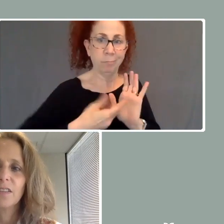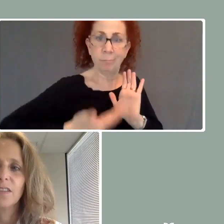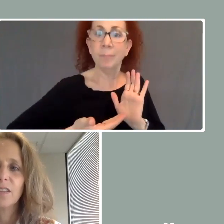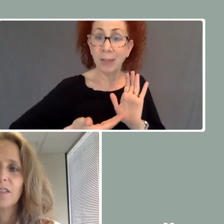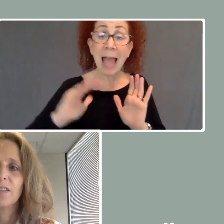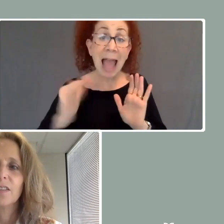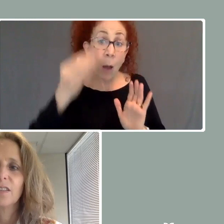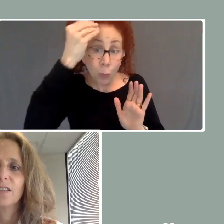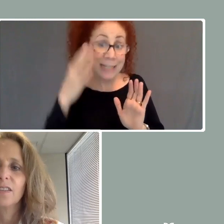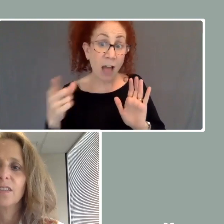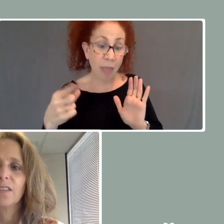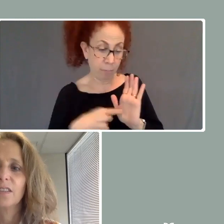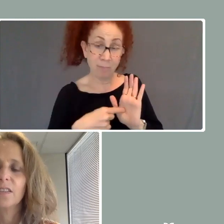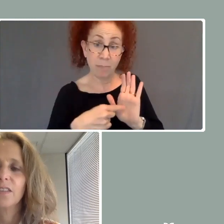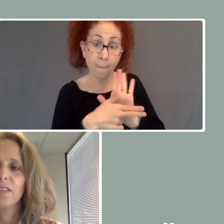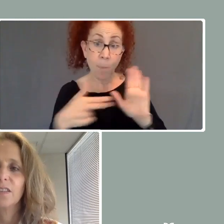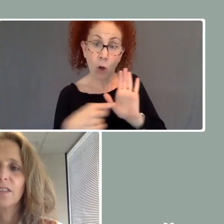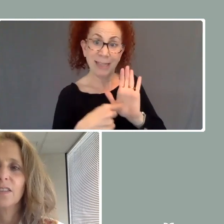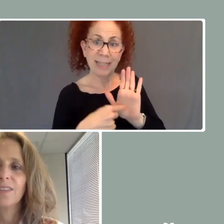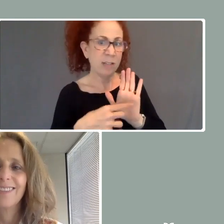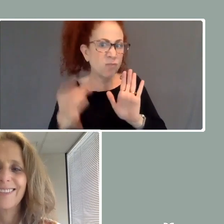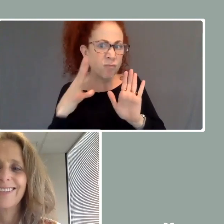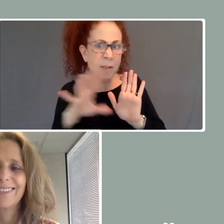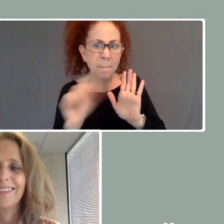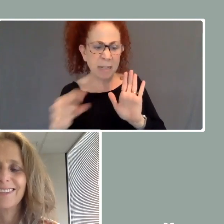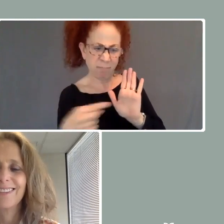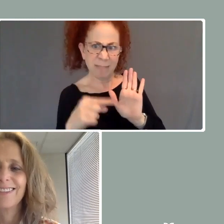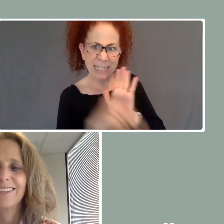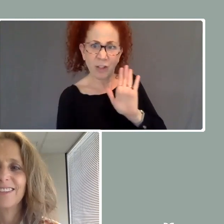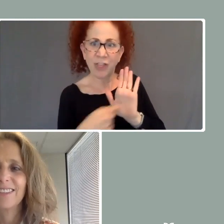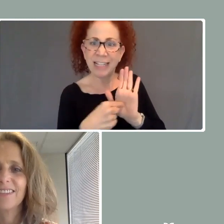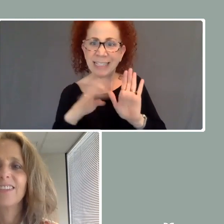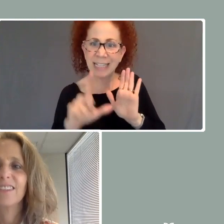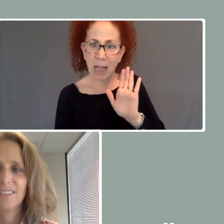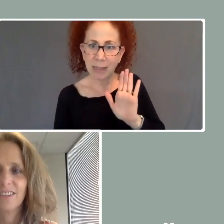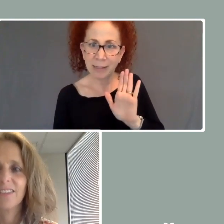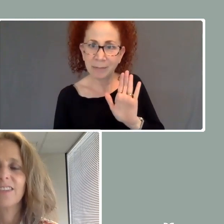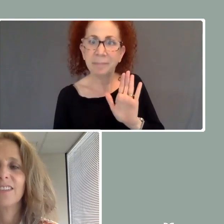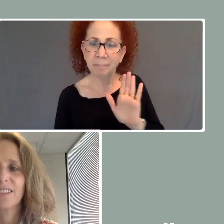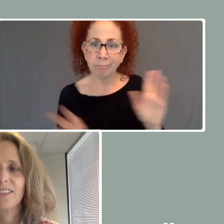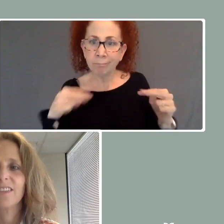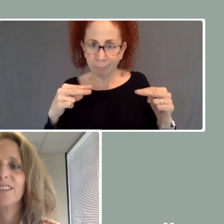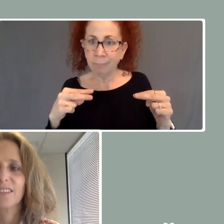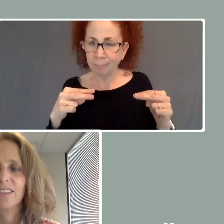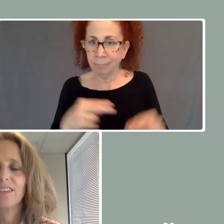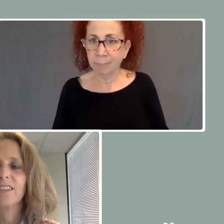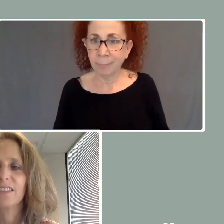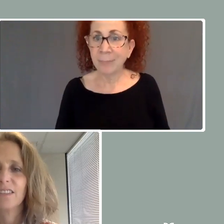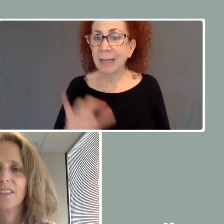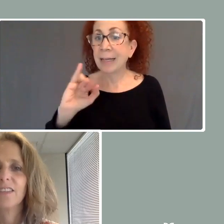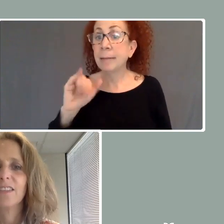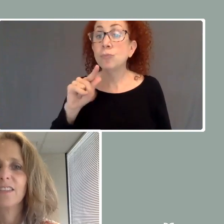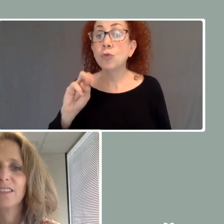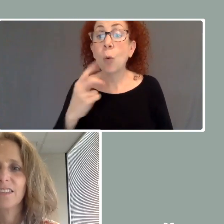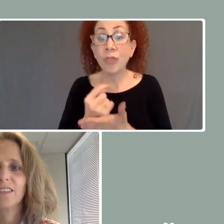them, marking them and say, these are mean cells, they need to be killed. And this is what the immunotherapy